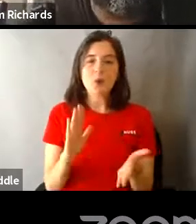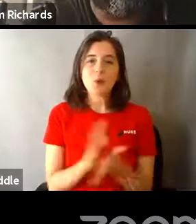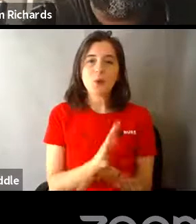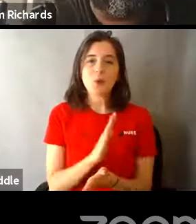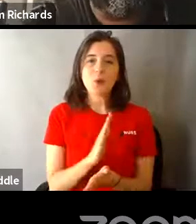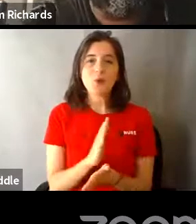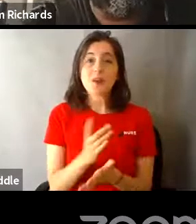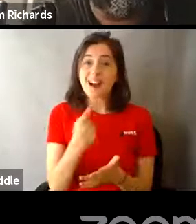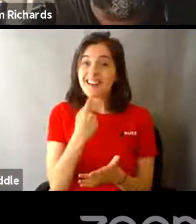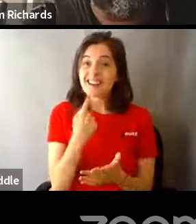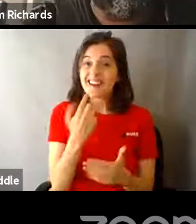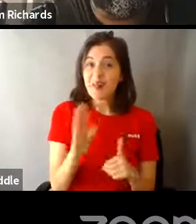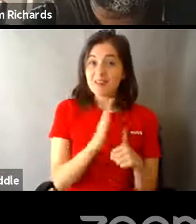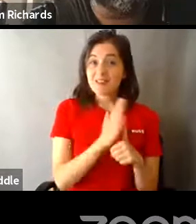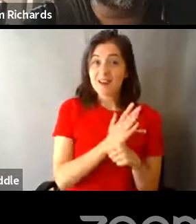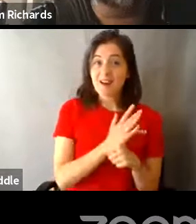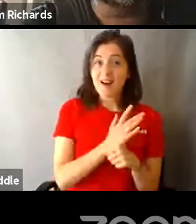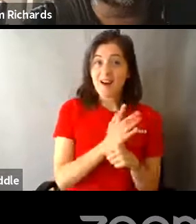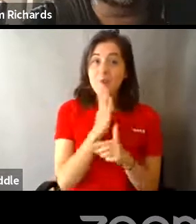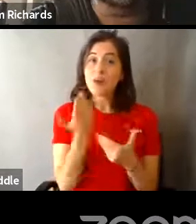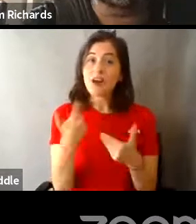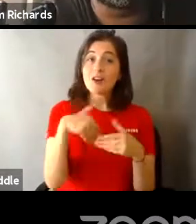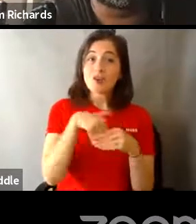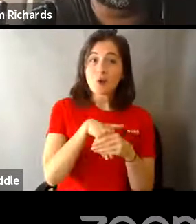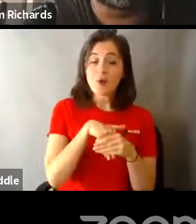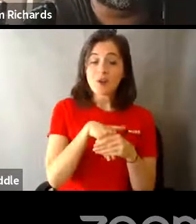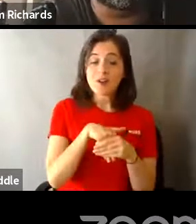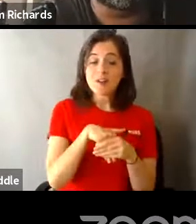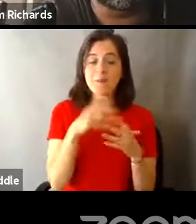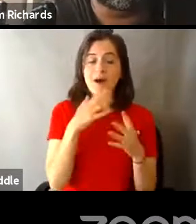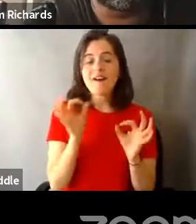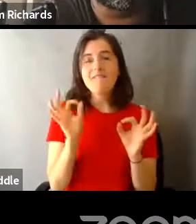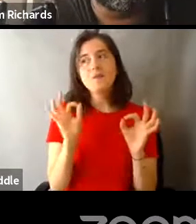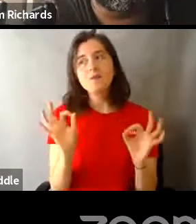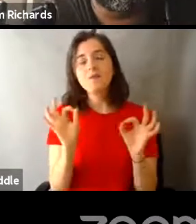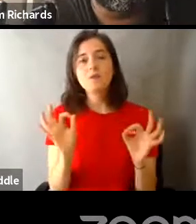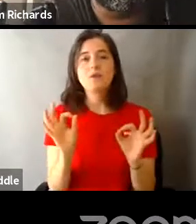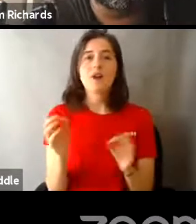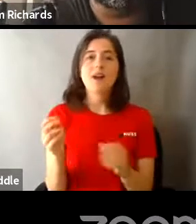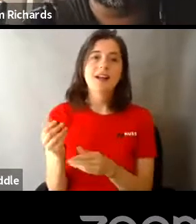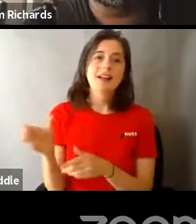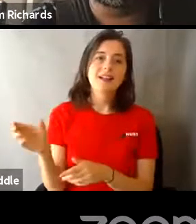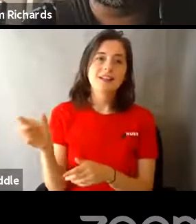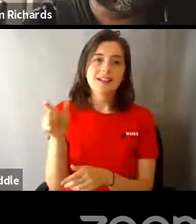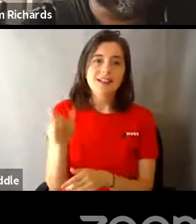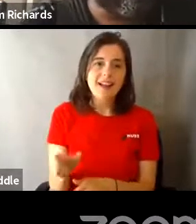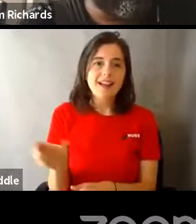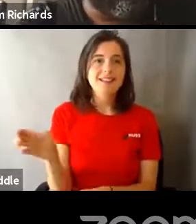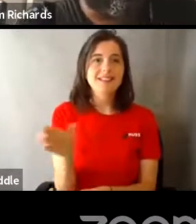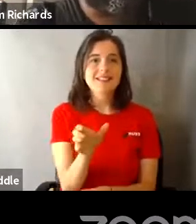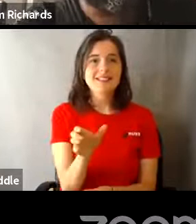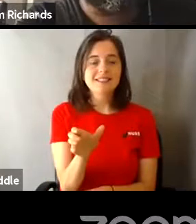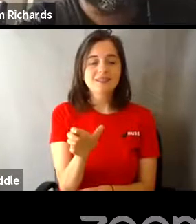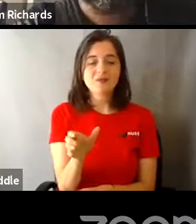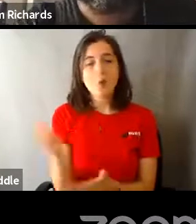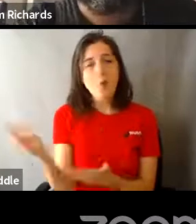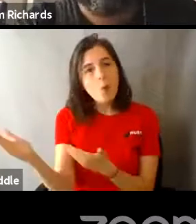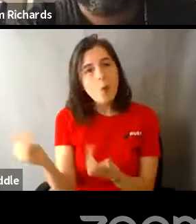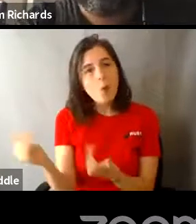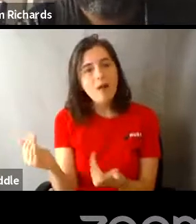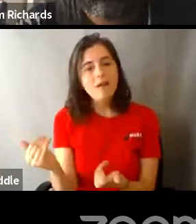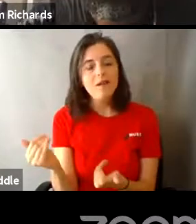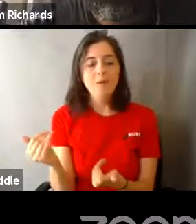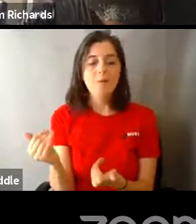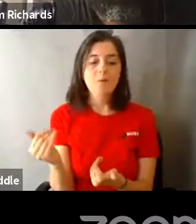the beginning that we were joined this evening by a very special guest. I'm really, really pleased to welcome to the